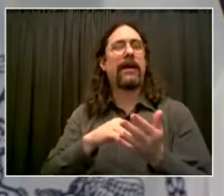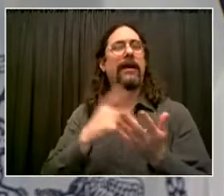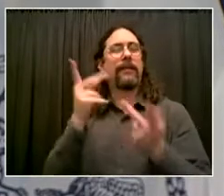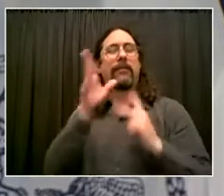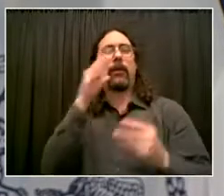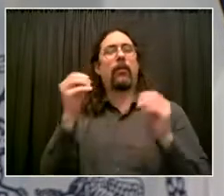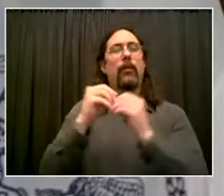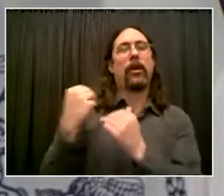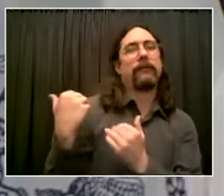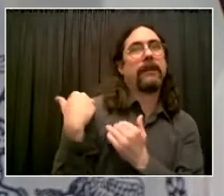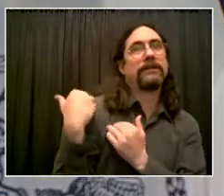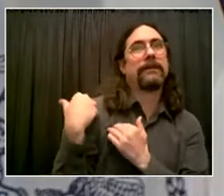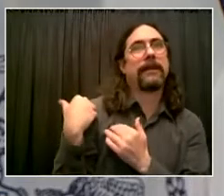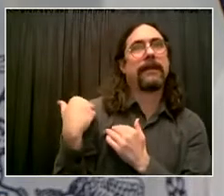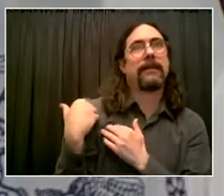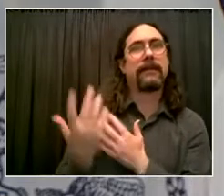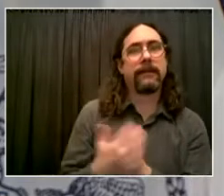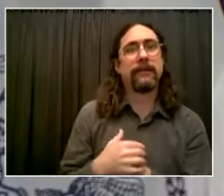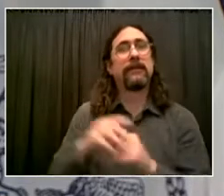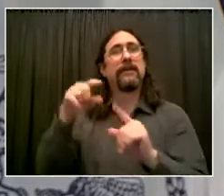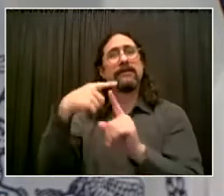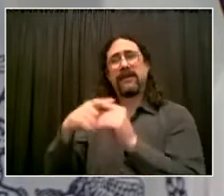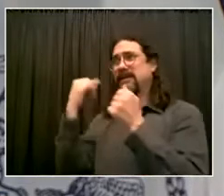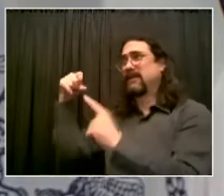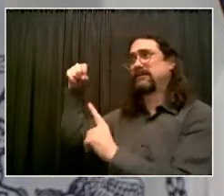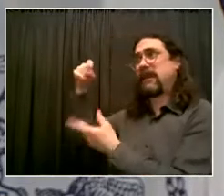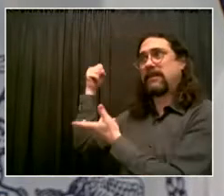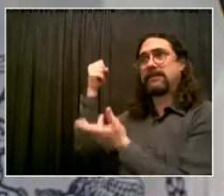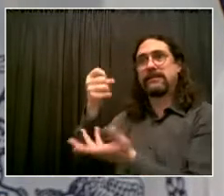know, the pandemic was cruel because it created so much